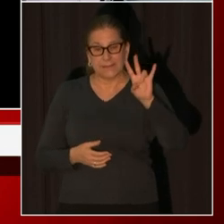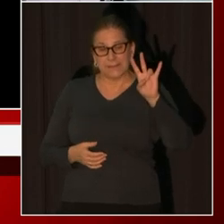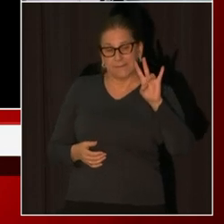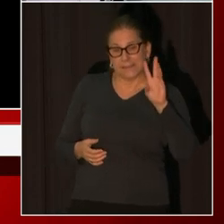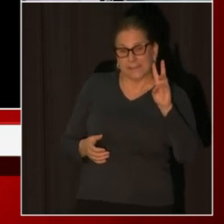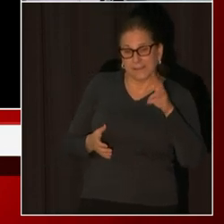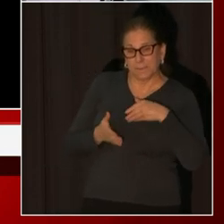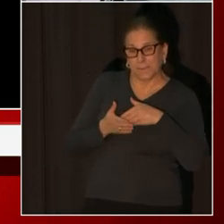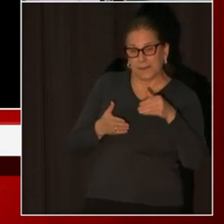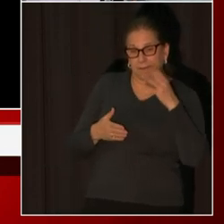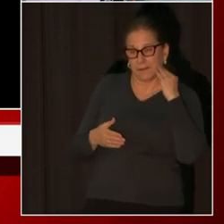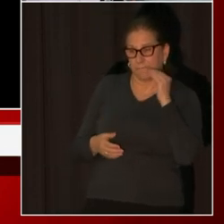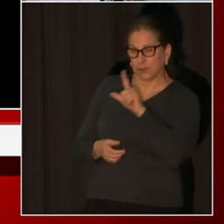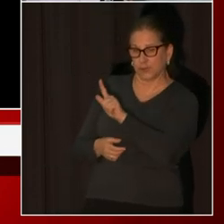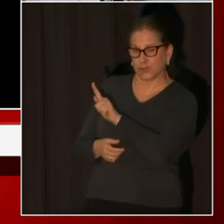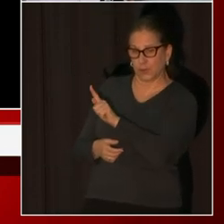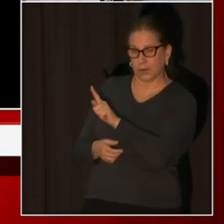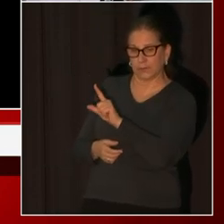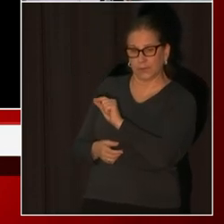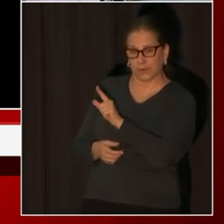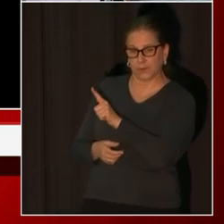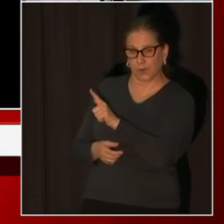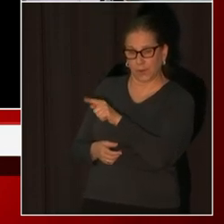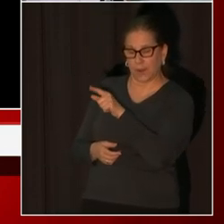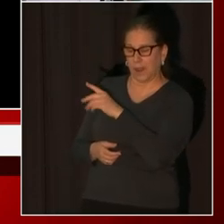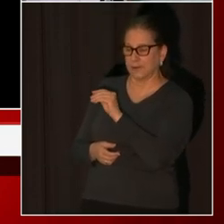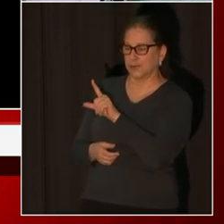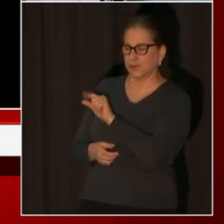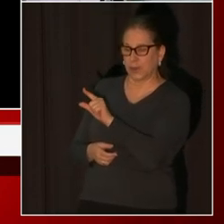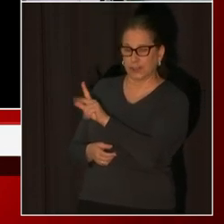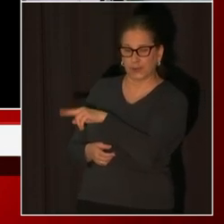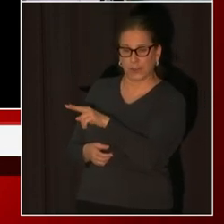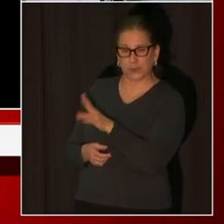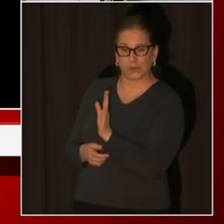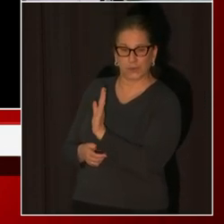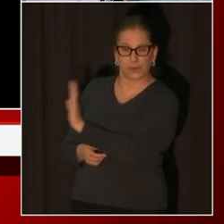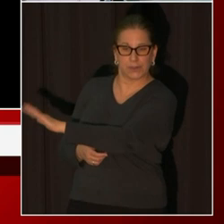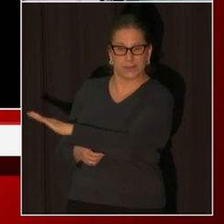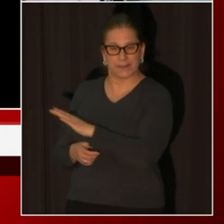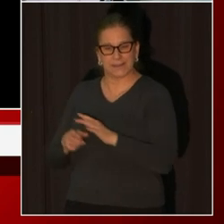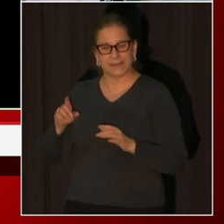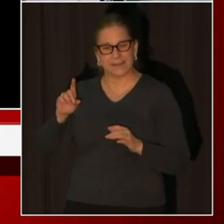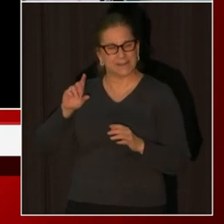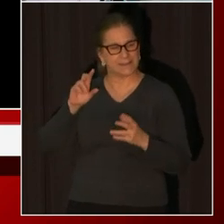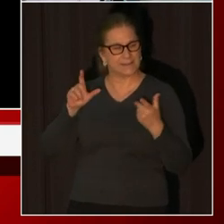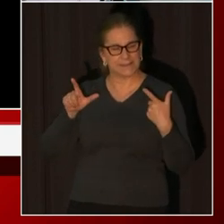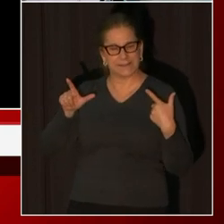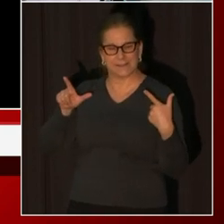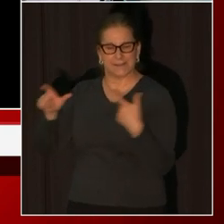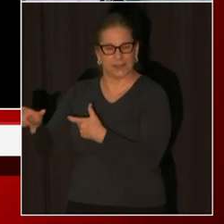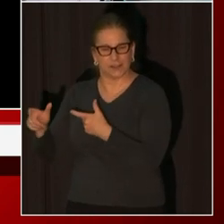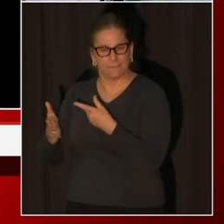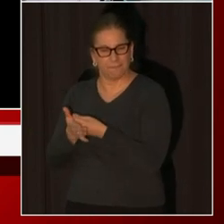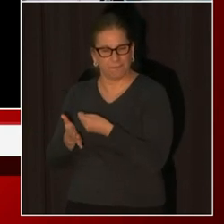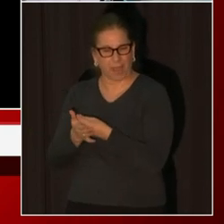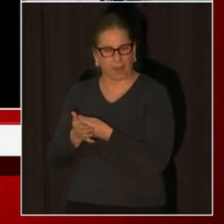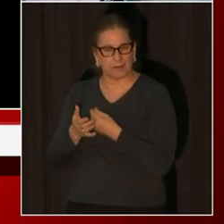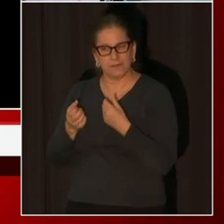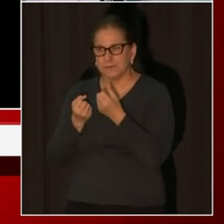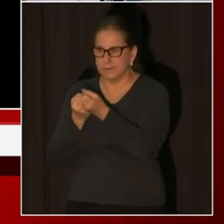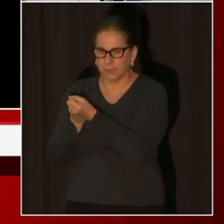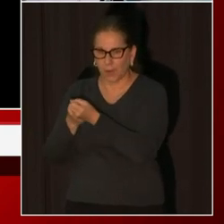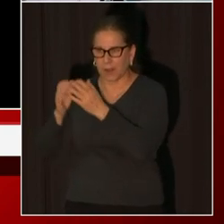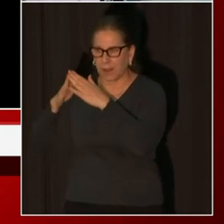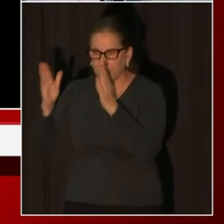22 for a new DASH fund that supports the Housing Authority to rehabilitate and refresh their